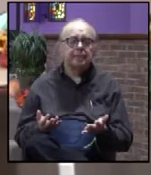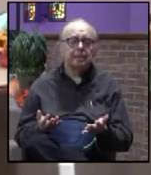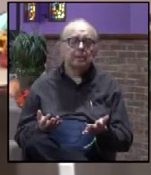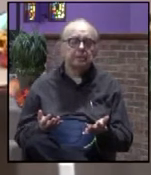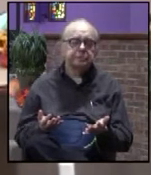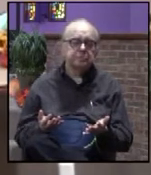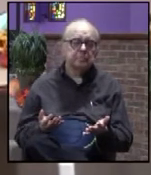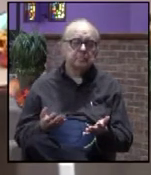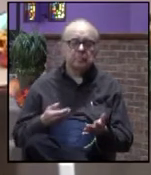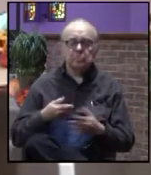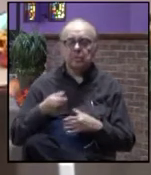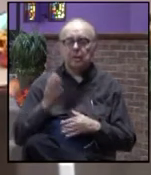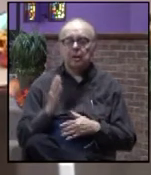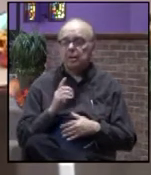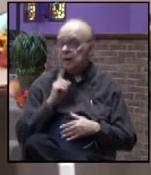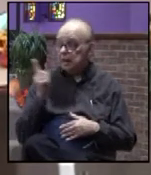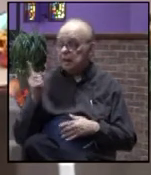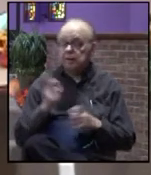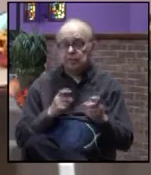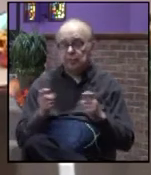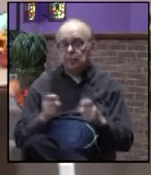I serve a God that's in control.